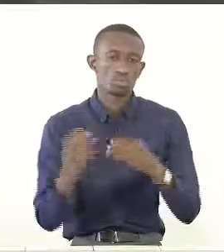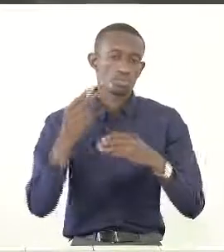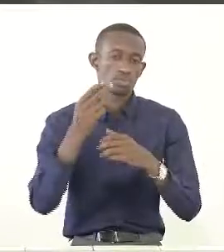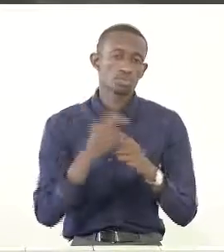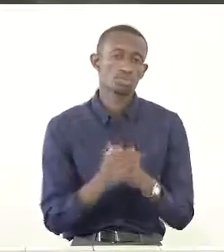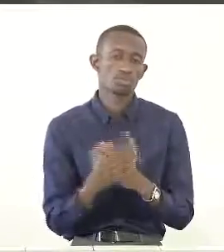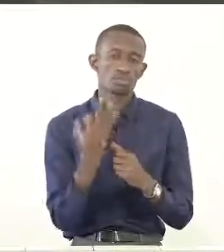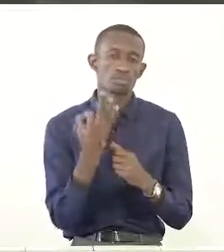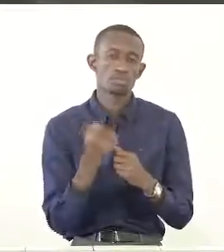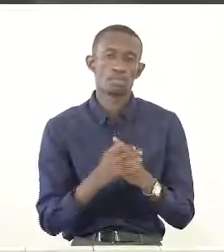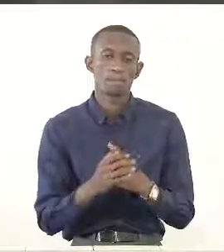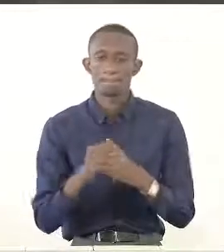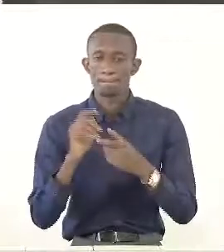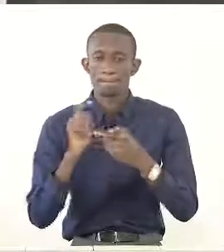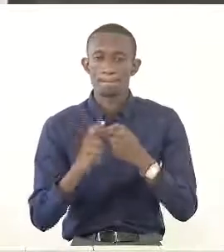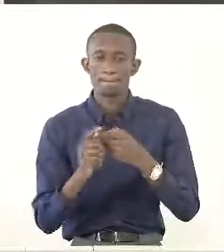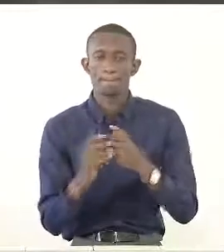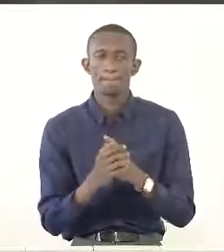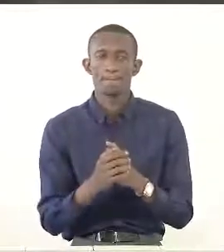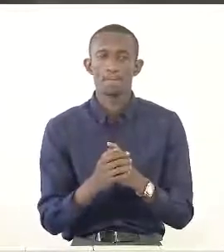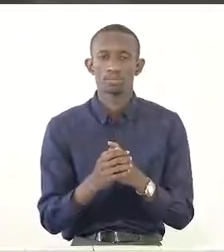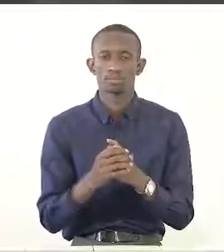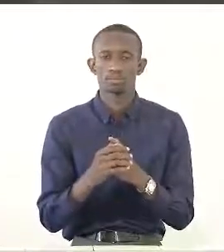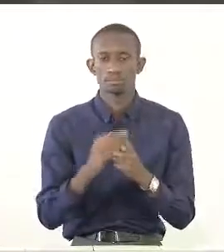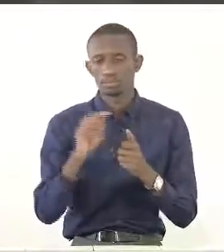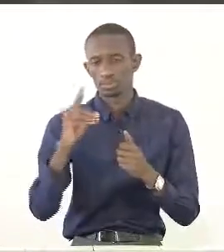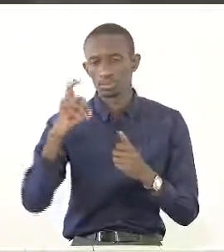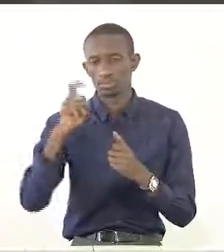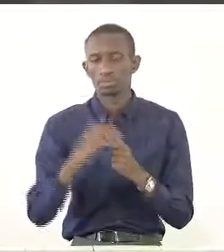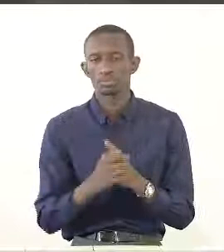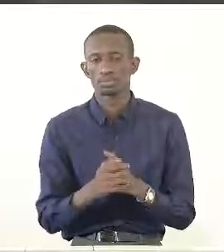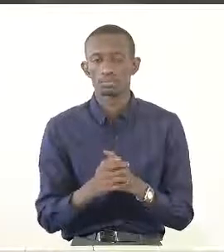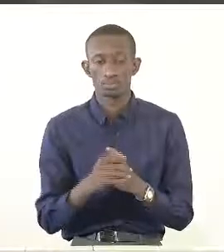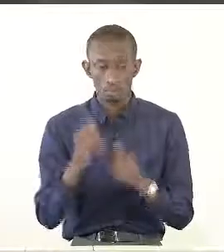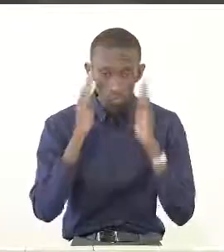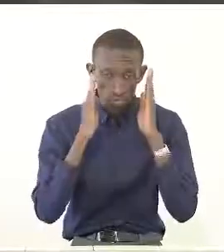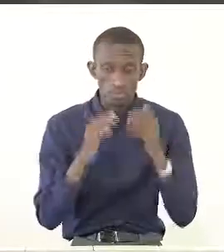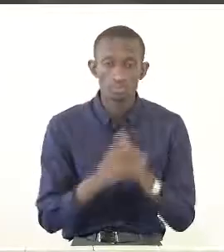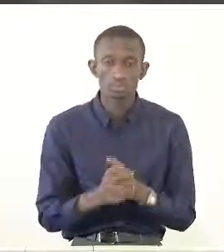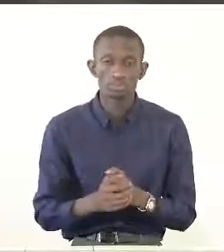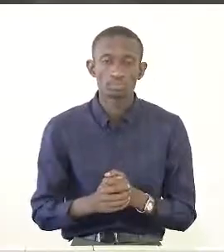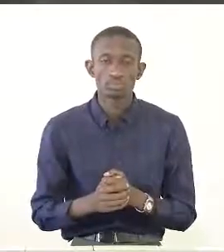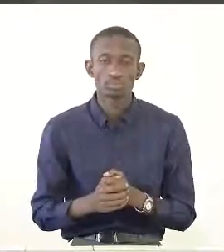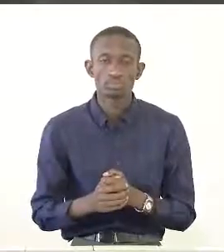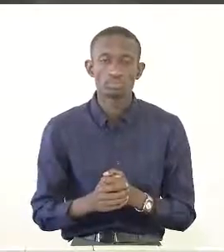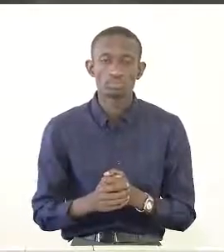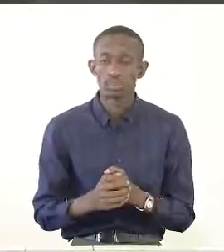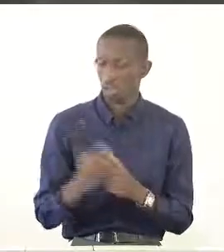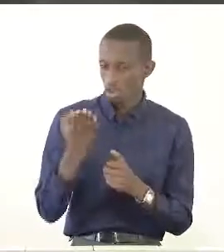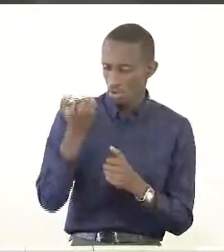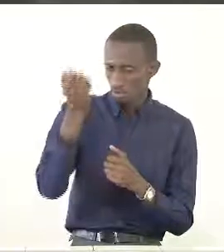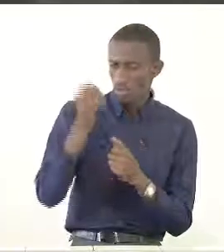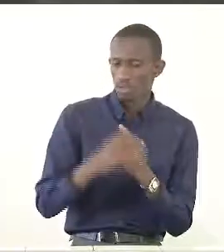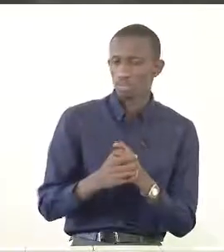dx. Pay attention. We have e power 2x and e power x.